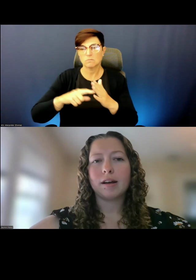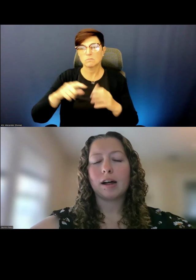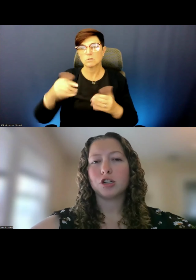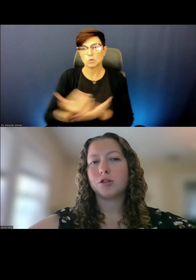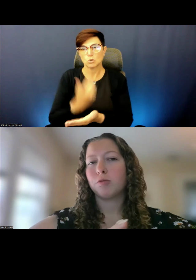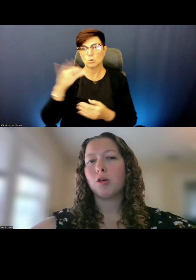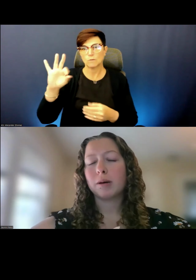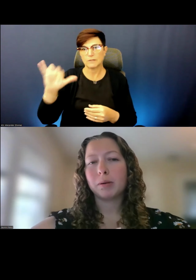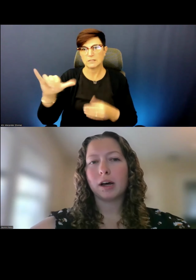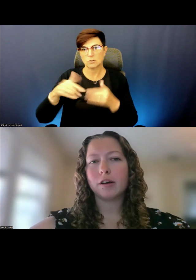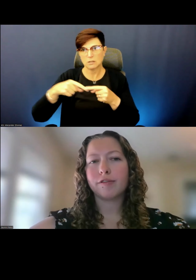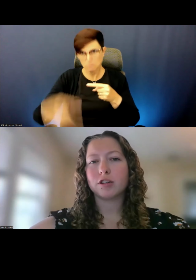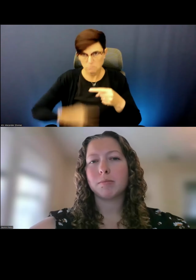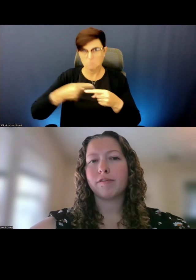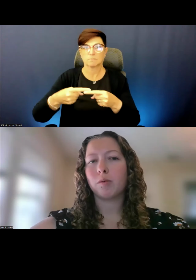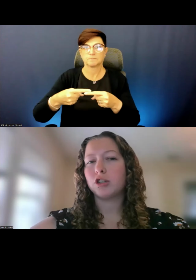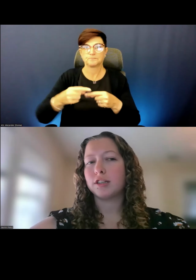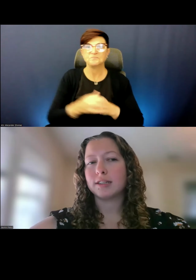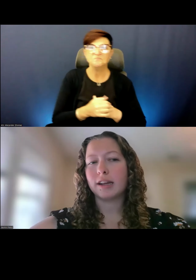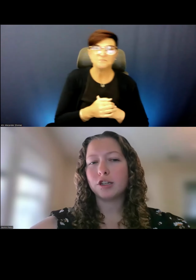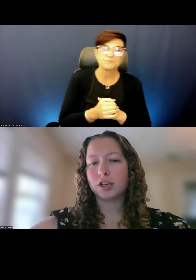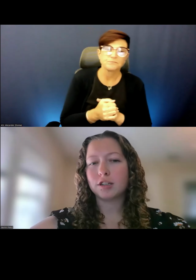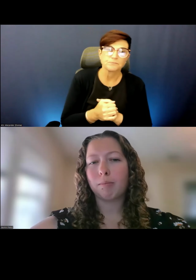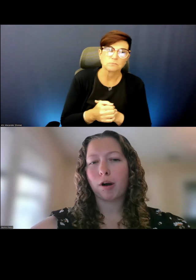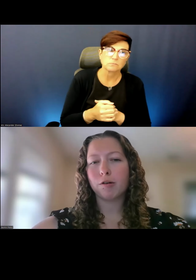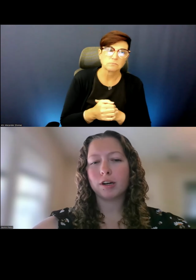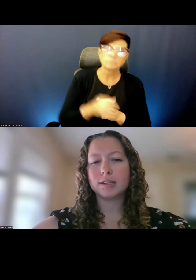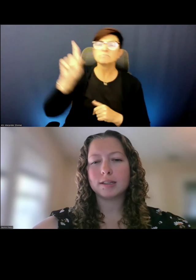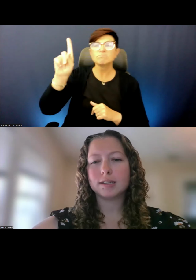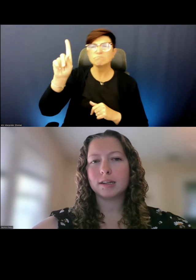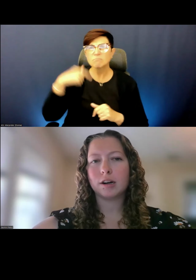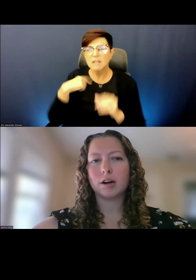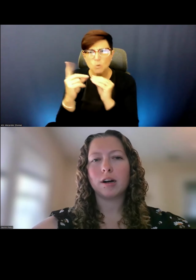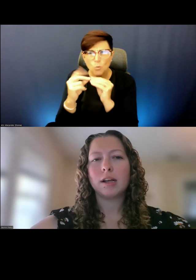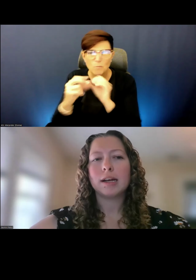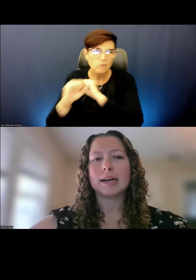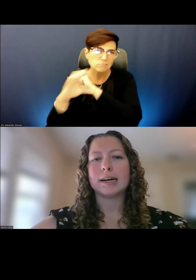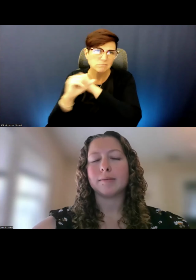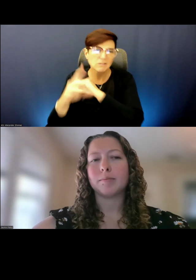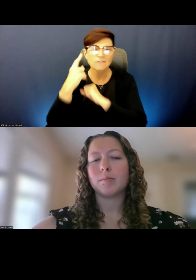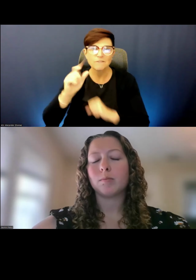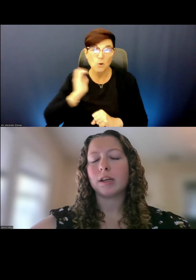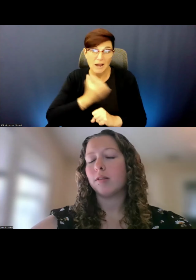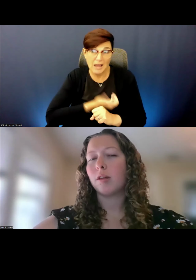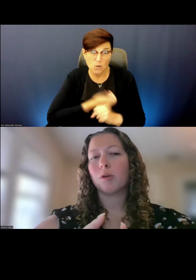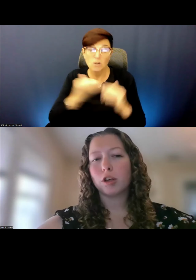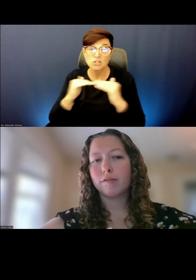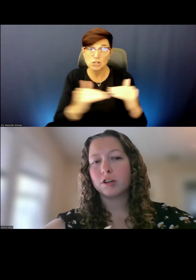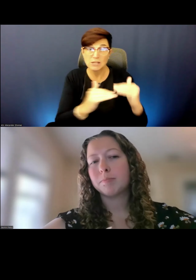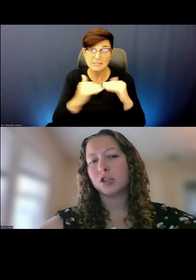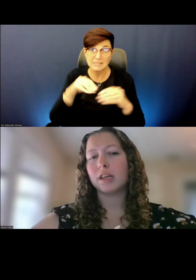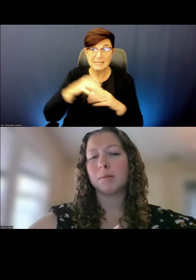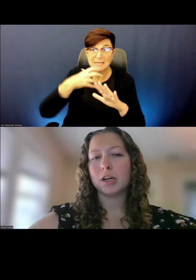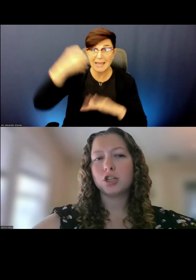And then I'll just do a quick plug for some of what Justice and Aging's top priorities this year. that we're looking